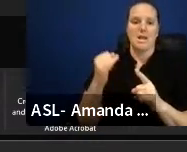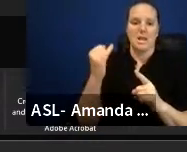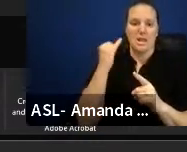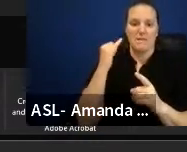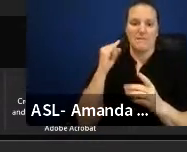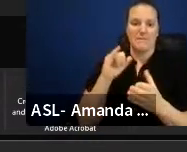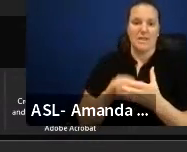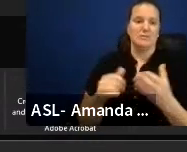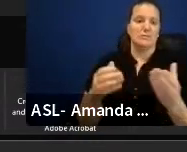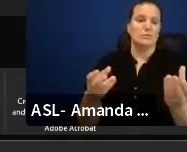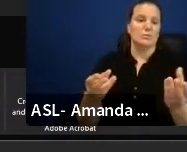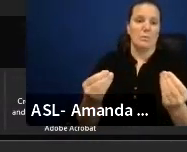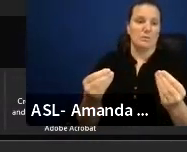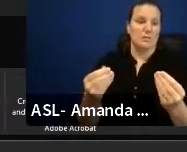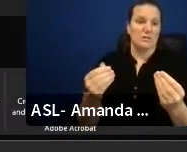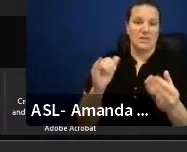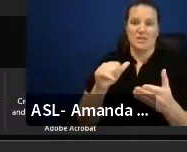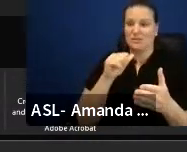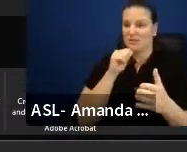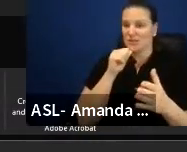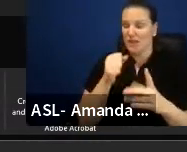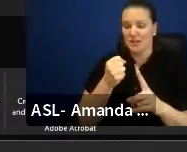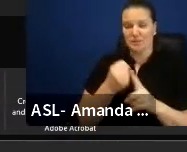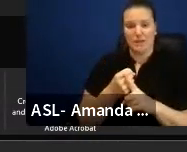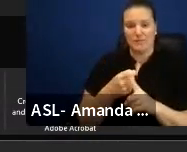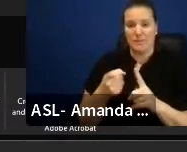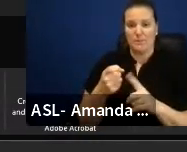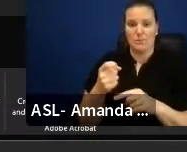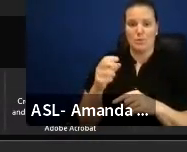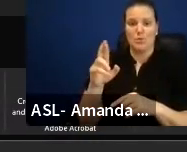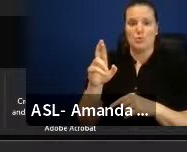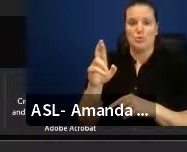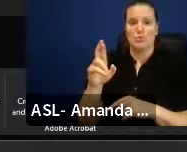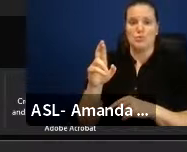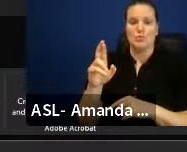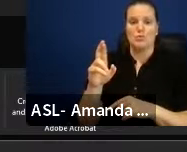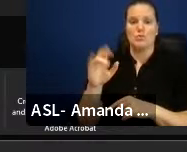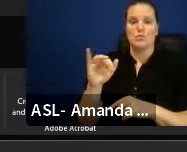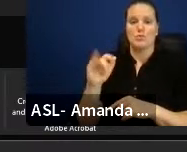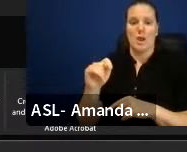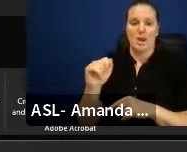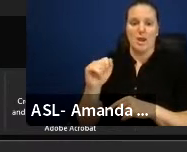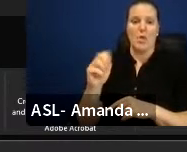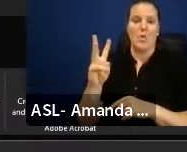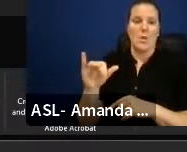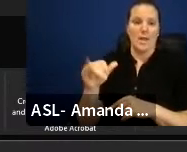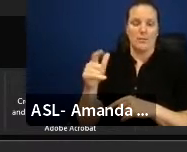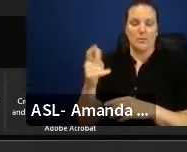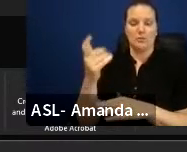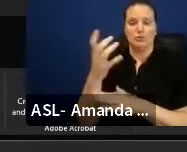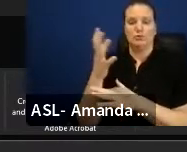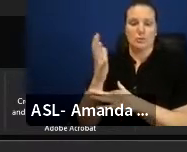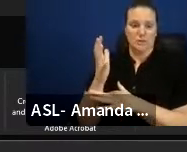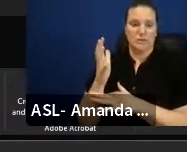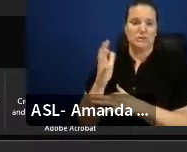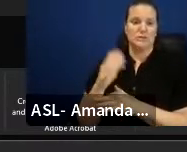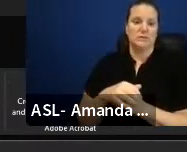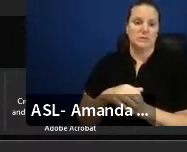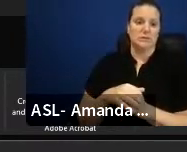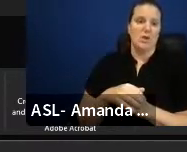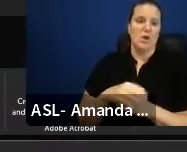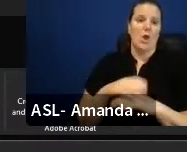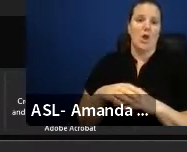it's a property that's not being impacted by right-of-way, and we are taking trees that are on